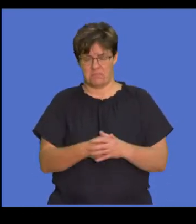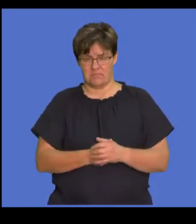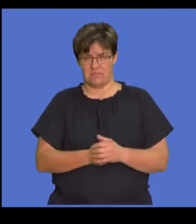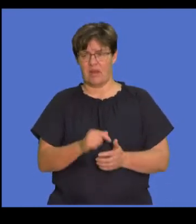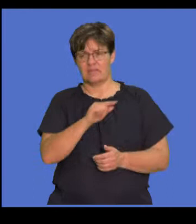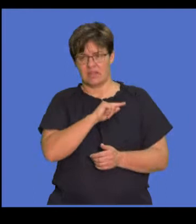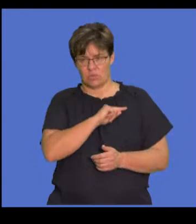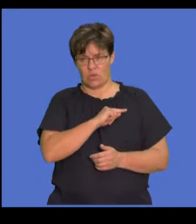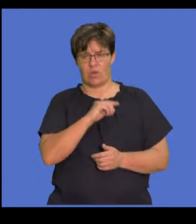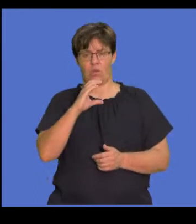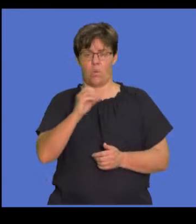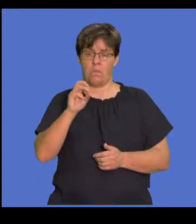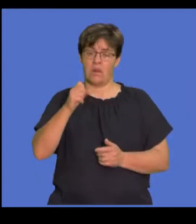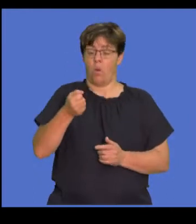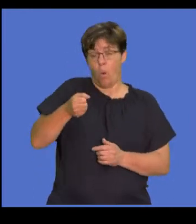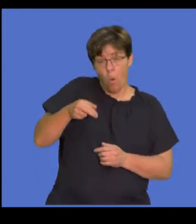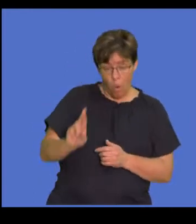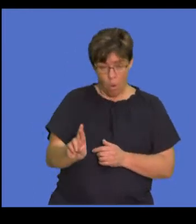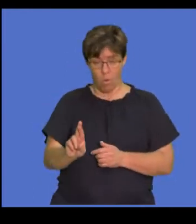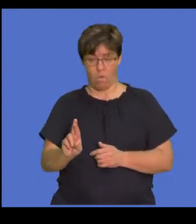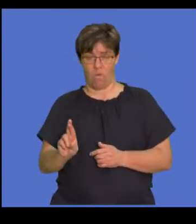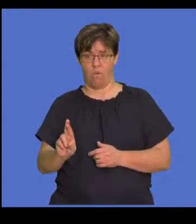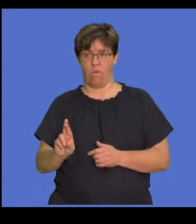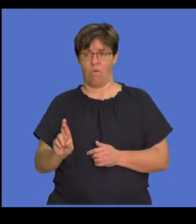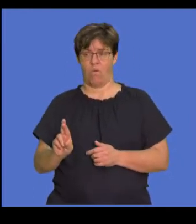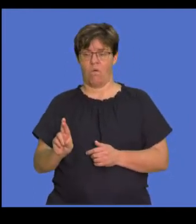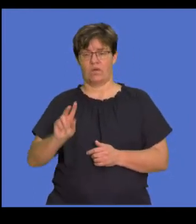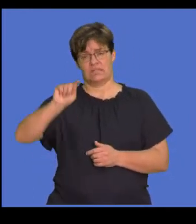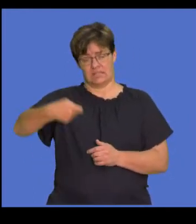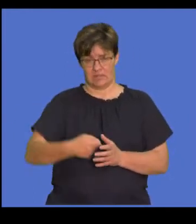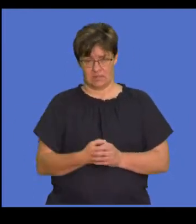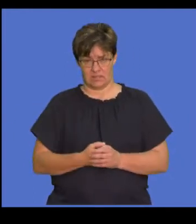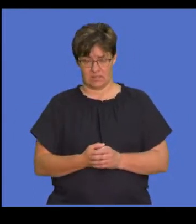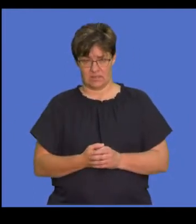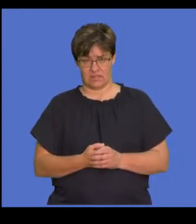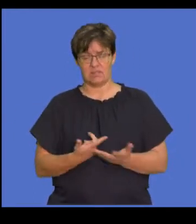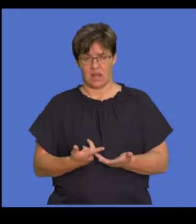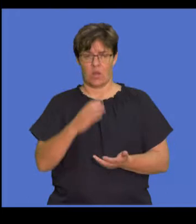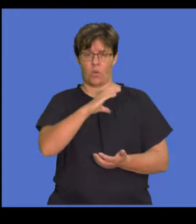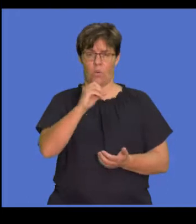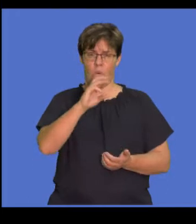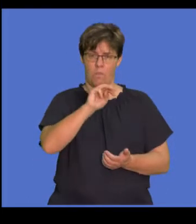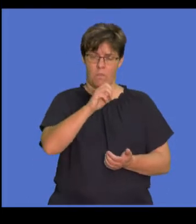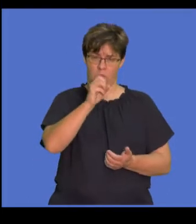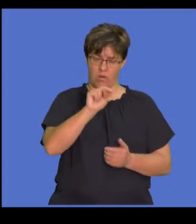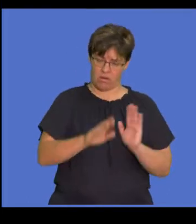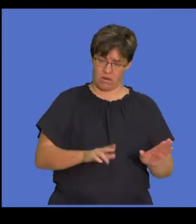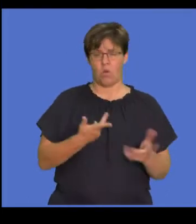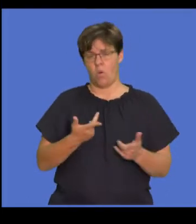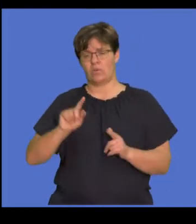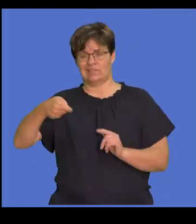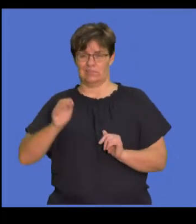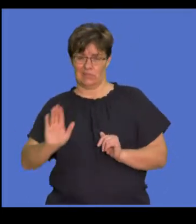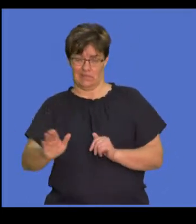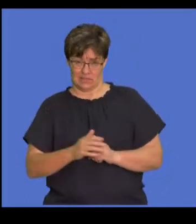same thing. Hence, I'm using the word or. But we normally give it as common fractions or decimal